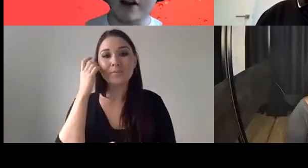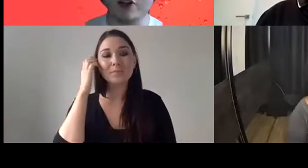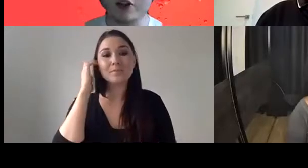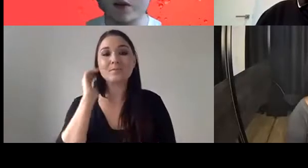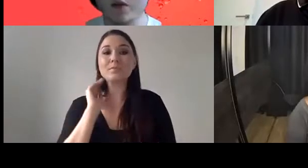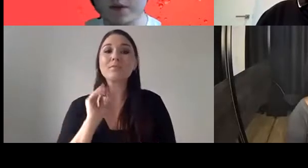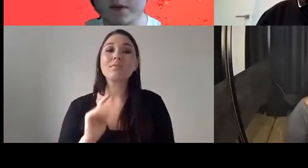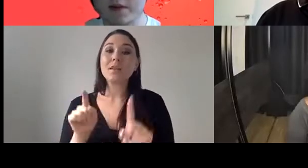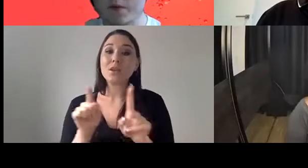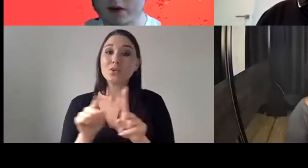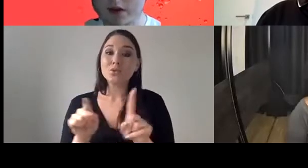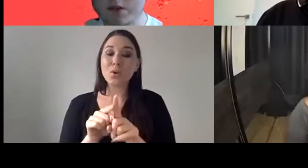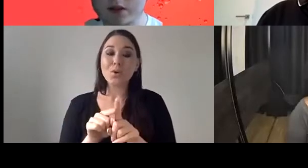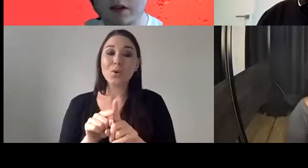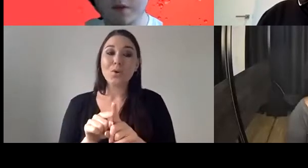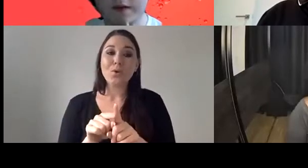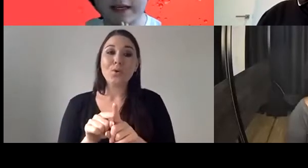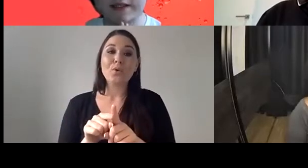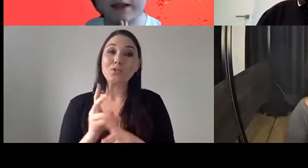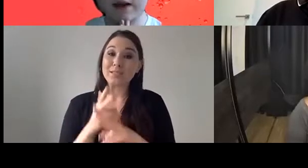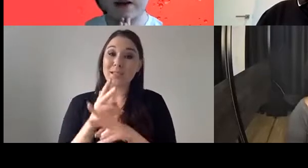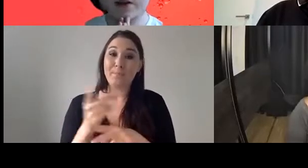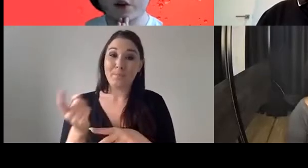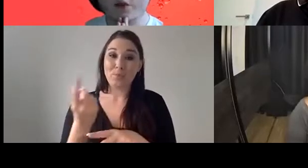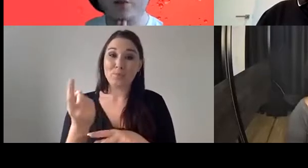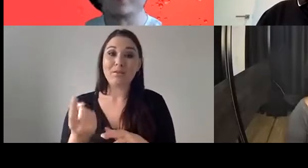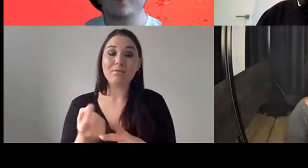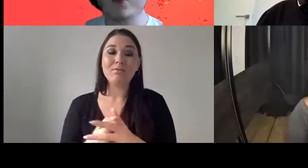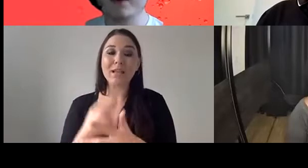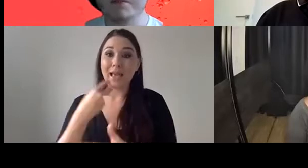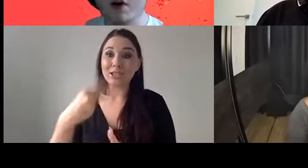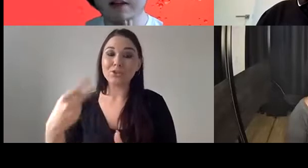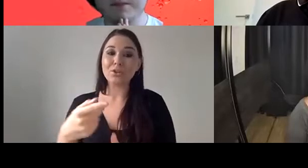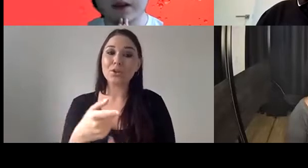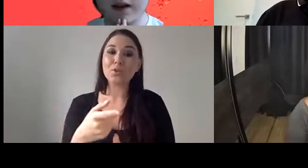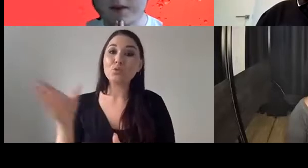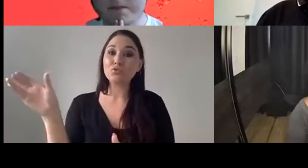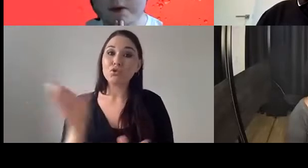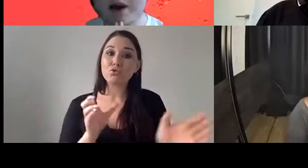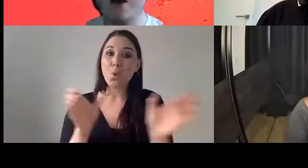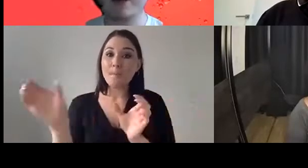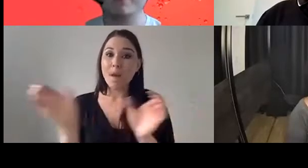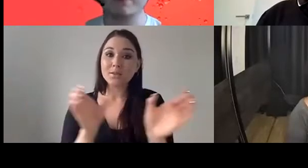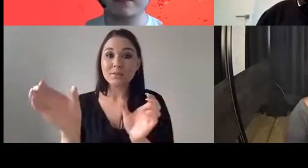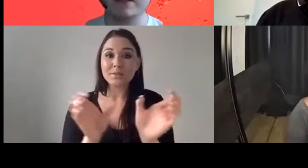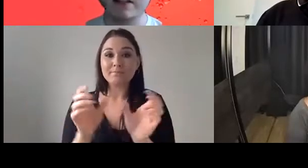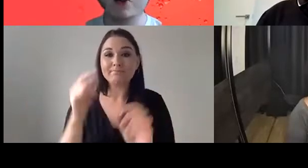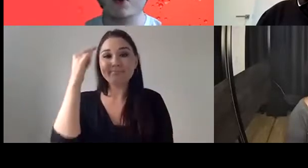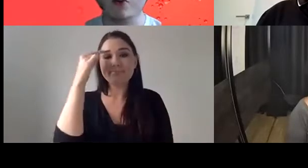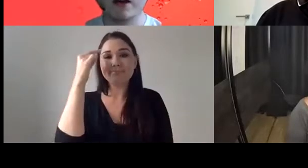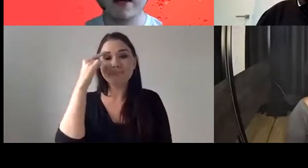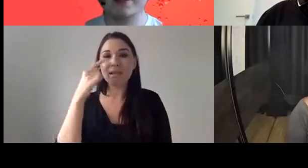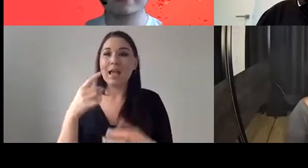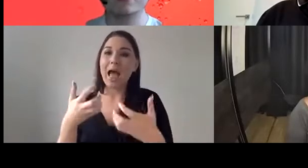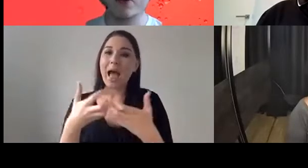of that question as well, to be fair, Toby, I'll keep it with yourself, is with recruitment in mind, how can businesses